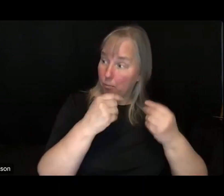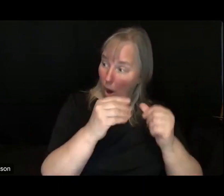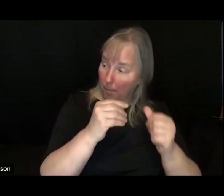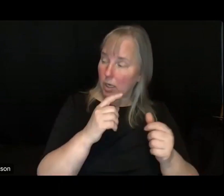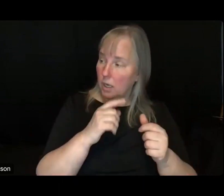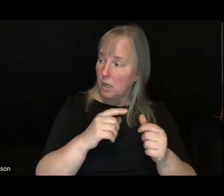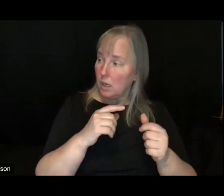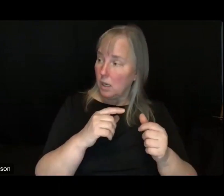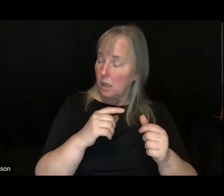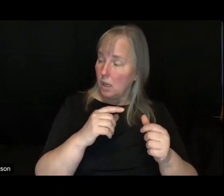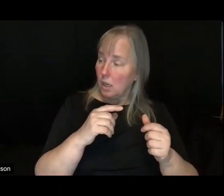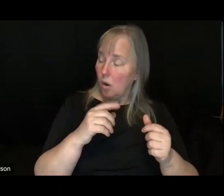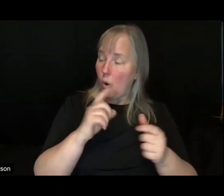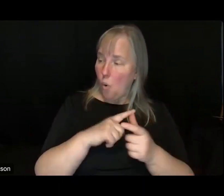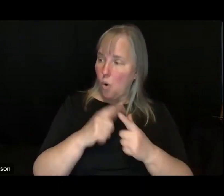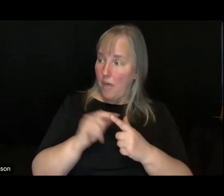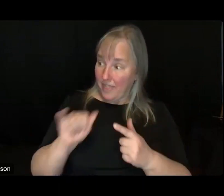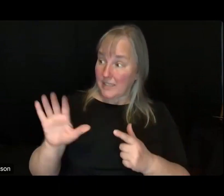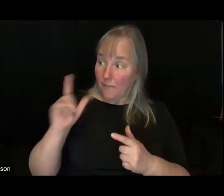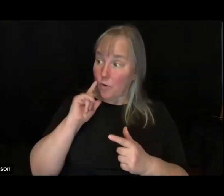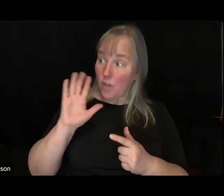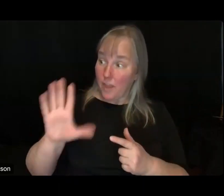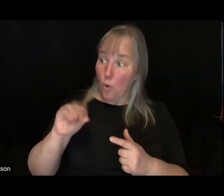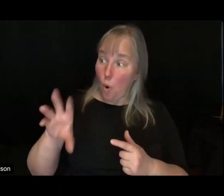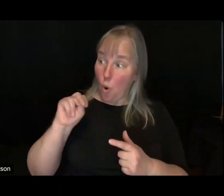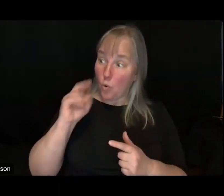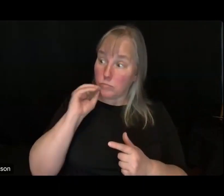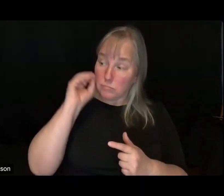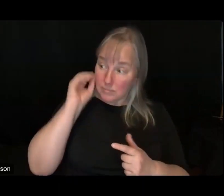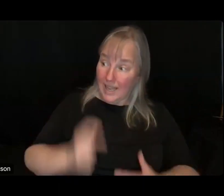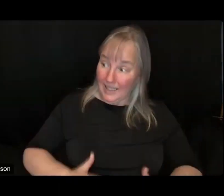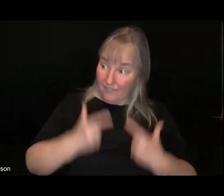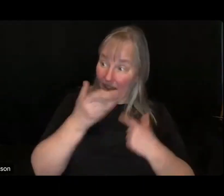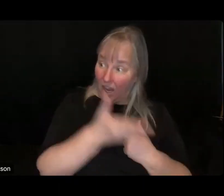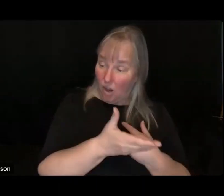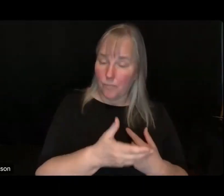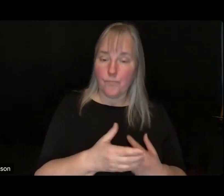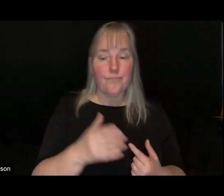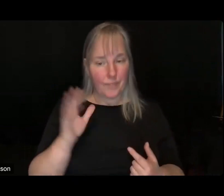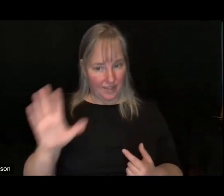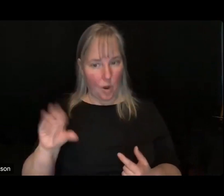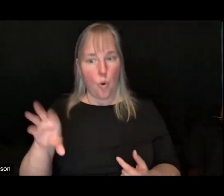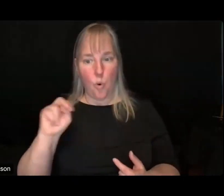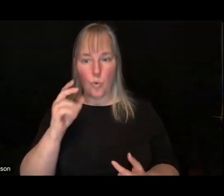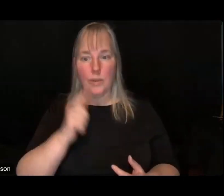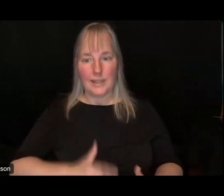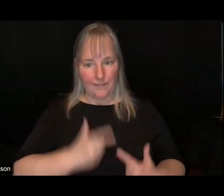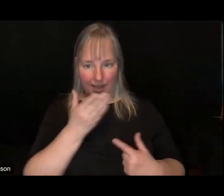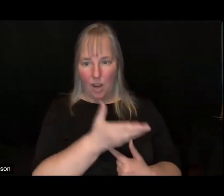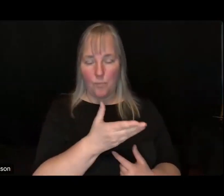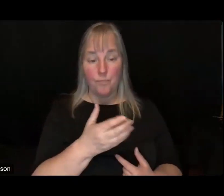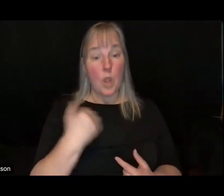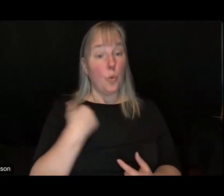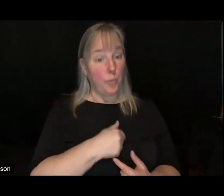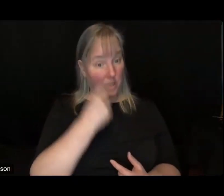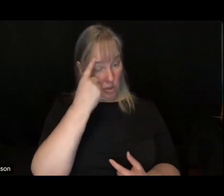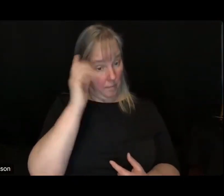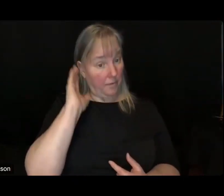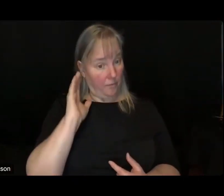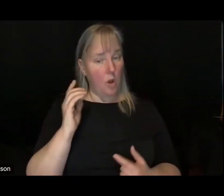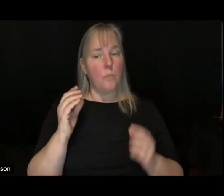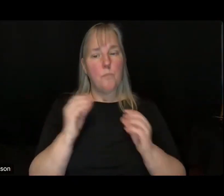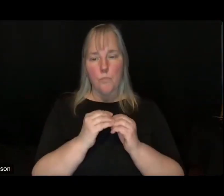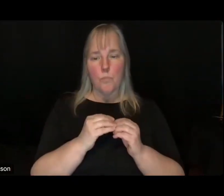moving out and up. And we thought at one time that we would see more the